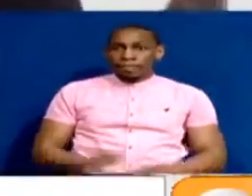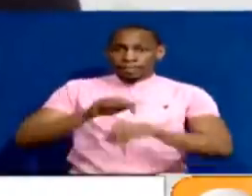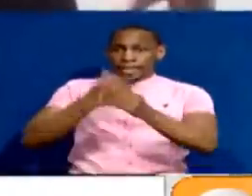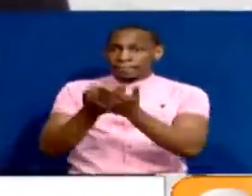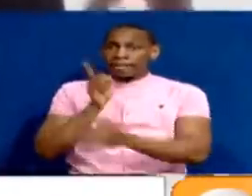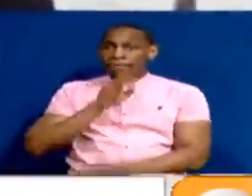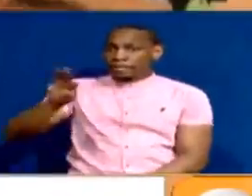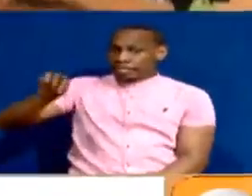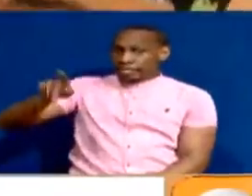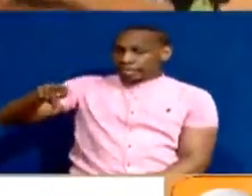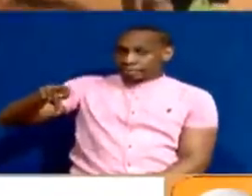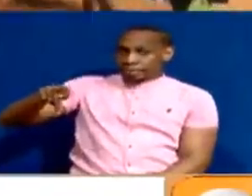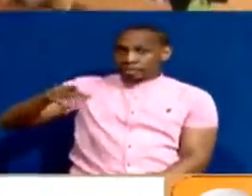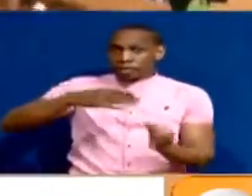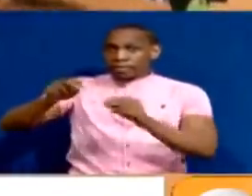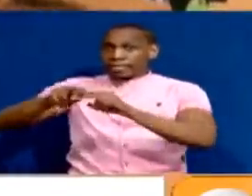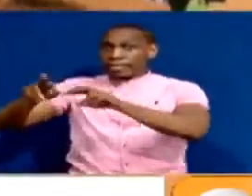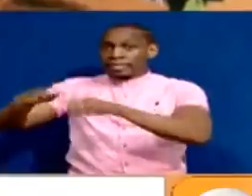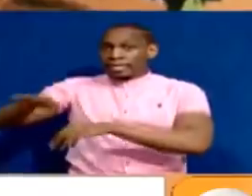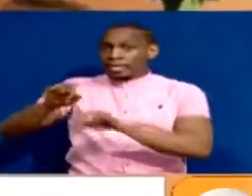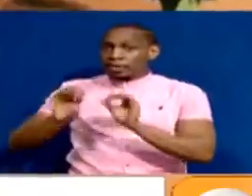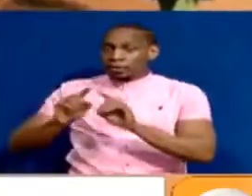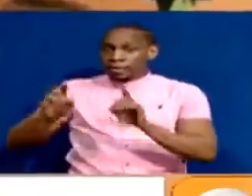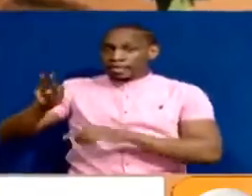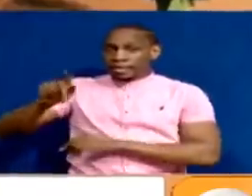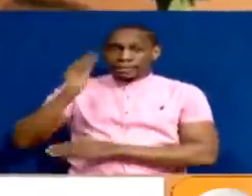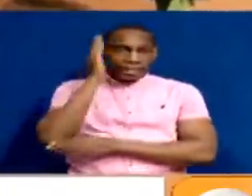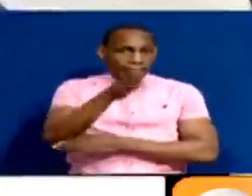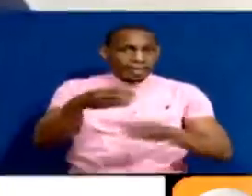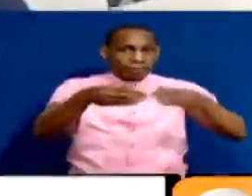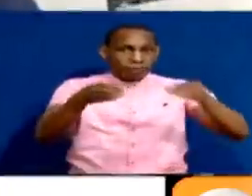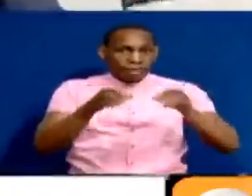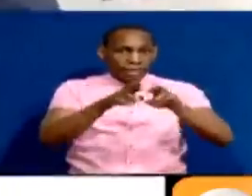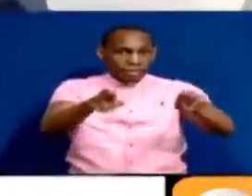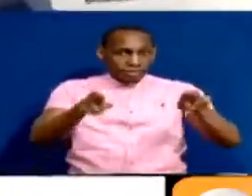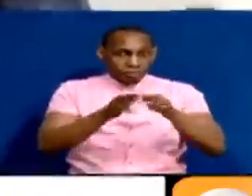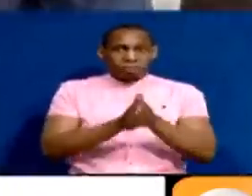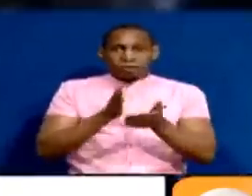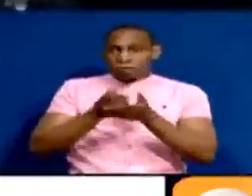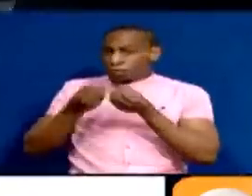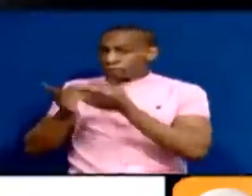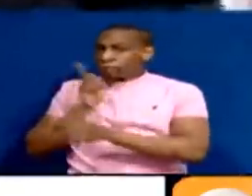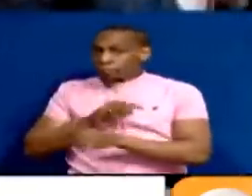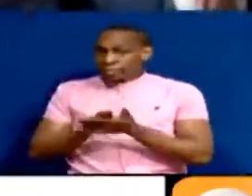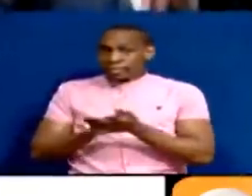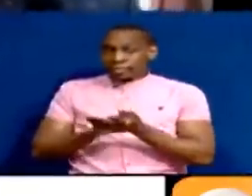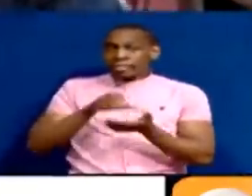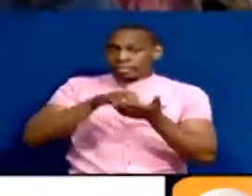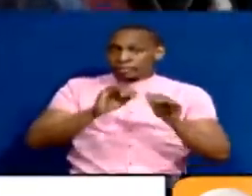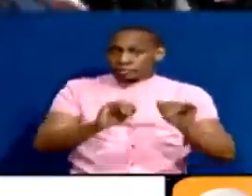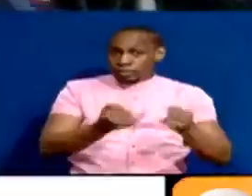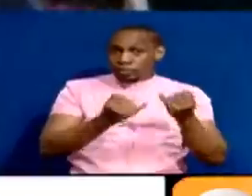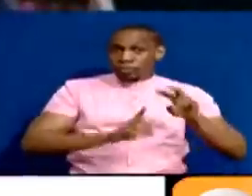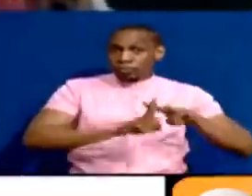Upon arrival, the MP did not head to the sitting area. Instead, he went straight to the classrooms, as he had been informed about the new